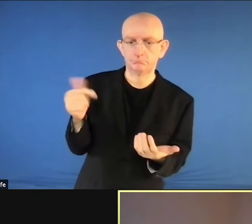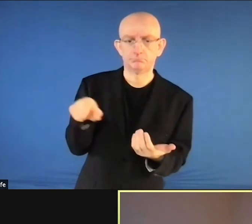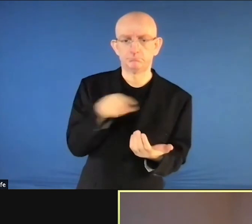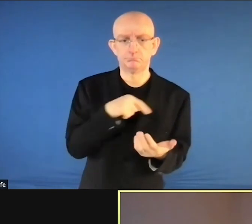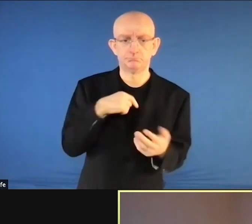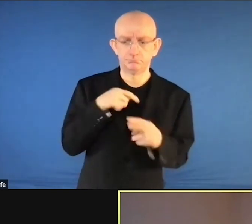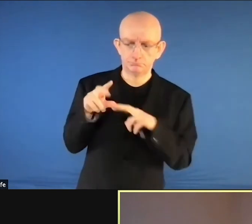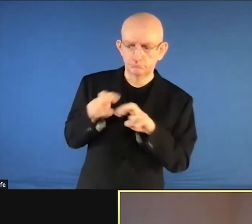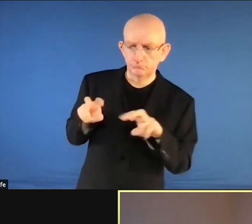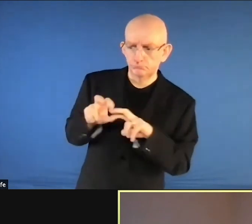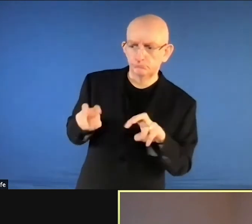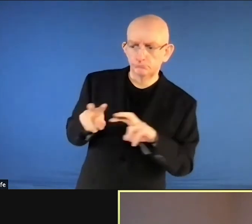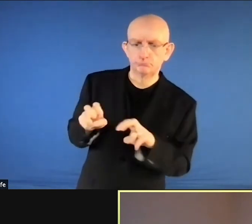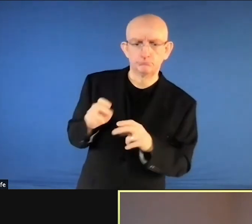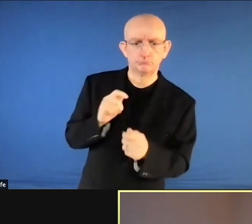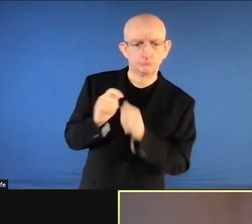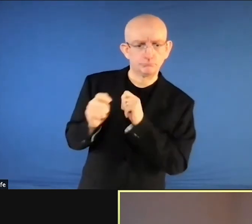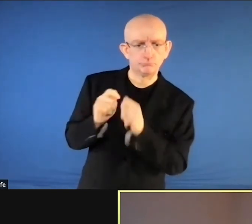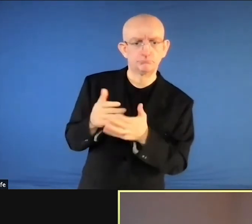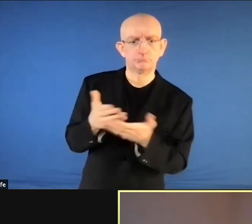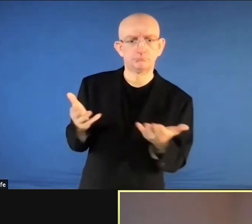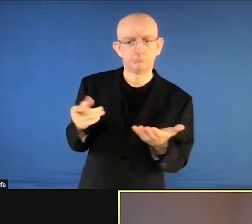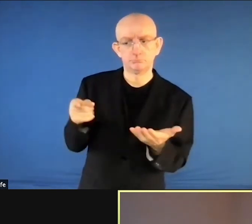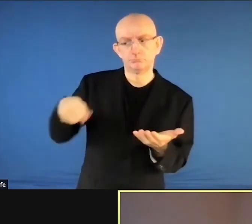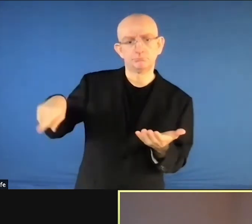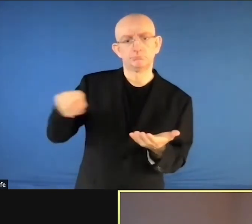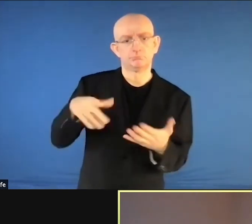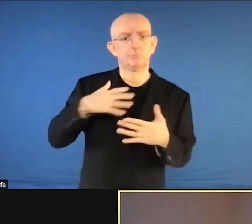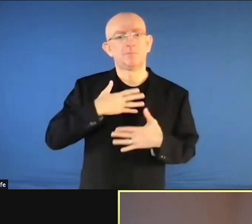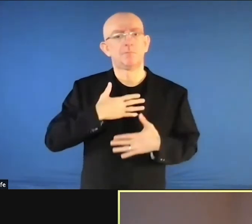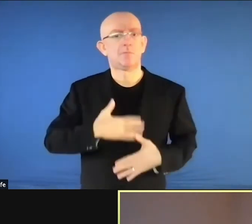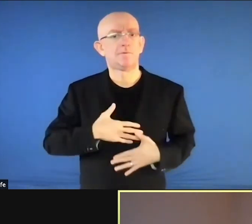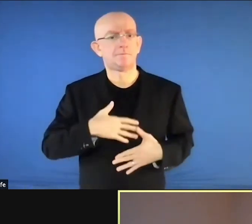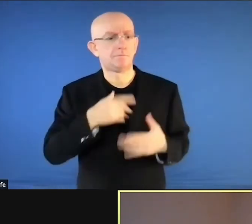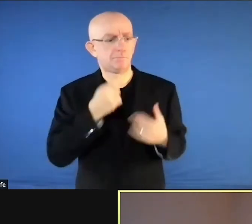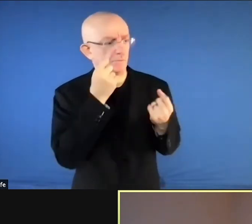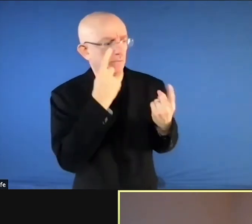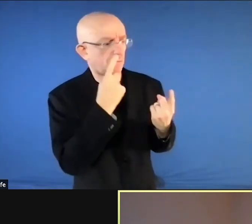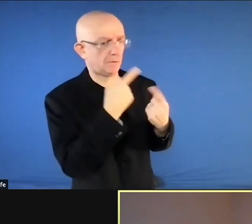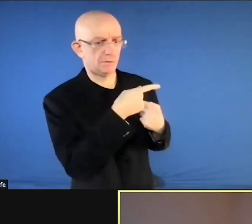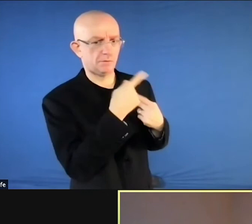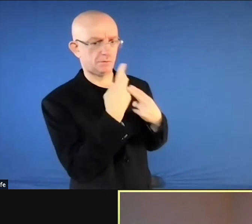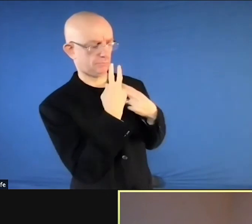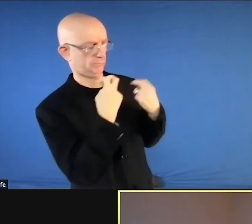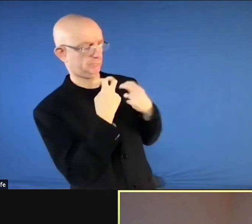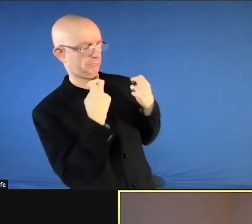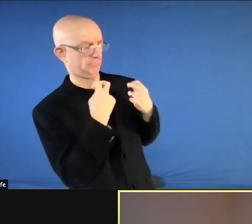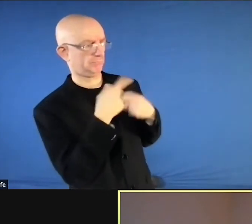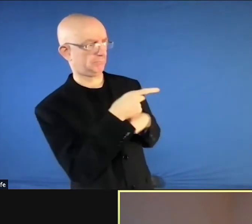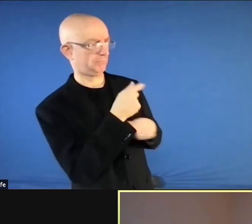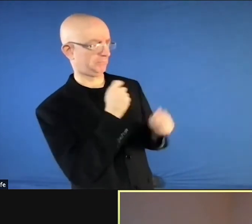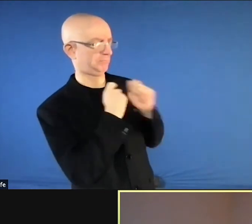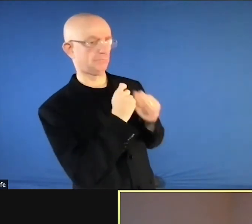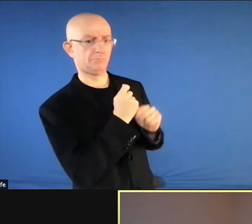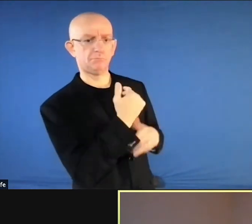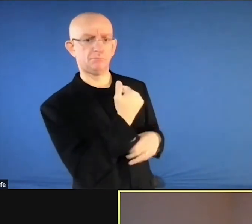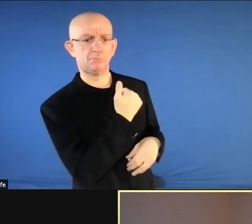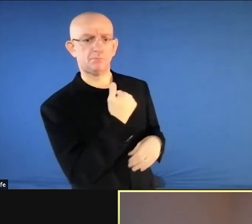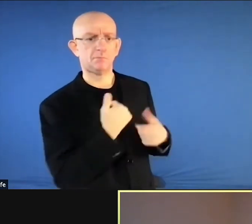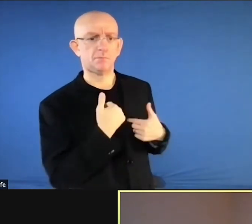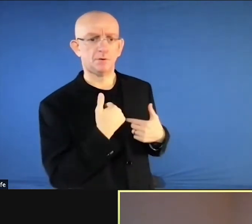to understand, not just to be told, but to understand what exactly is the purpose of the